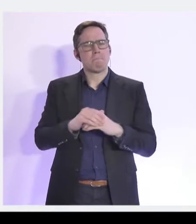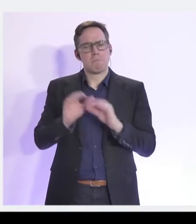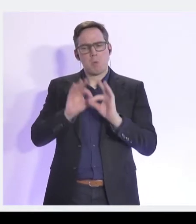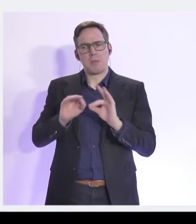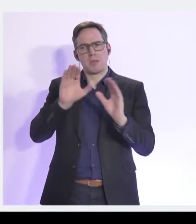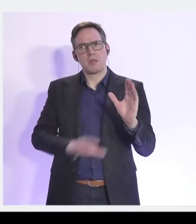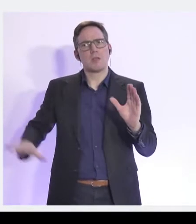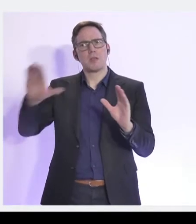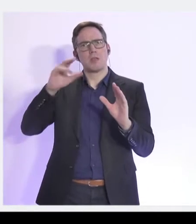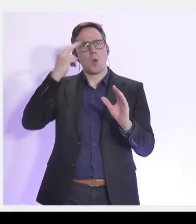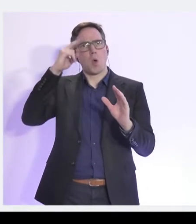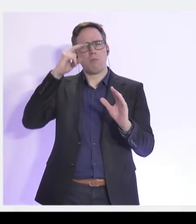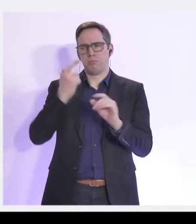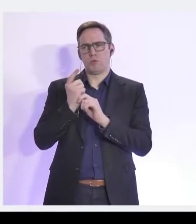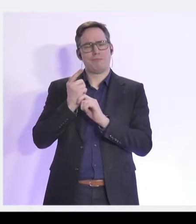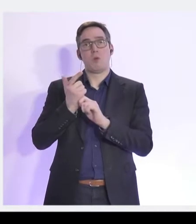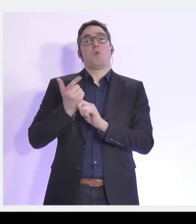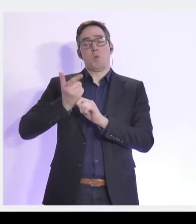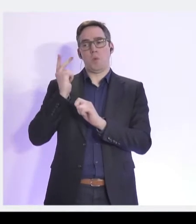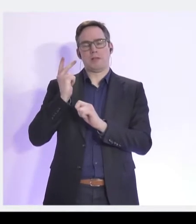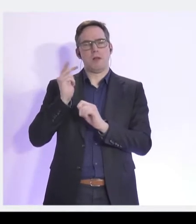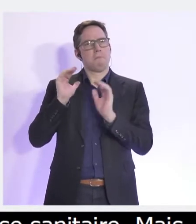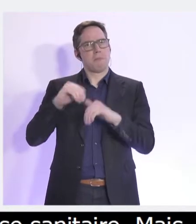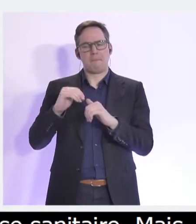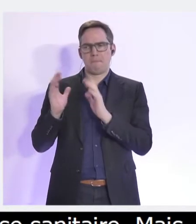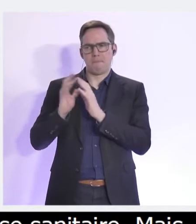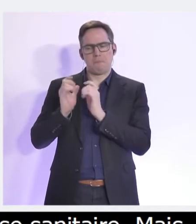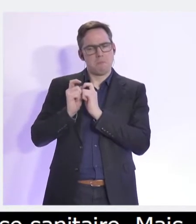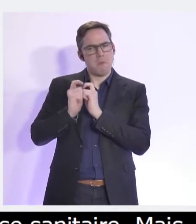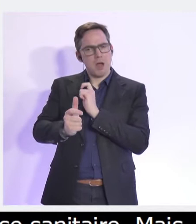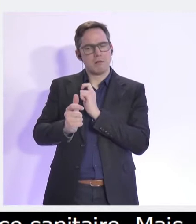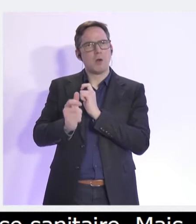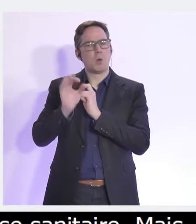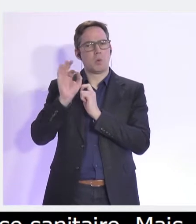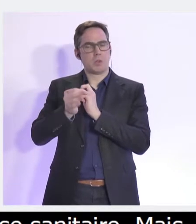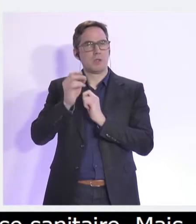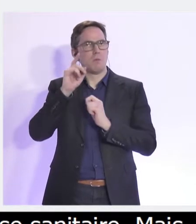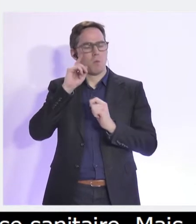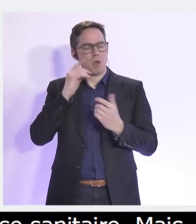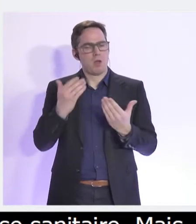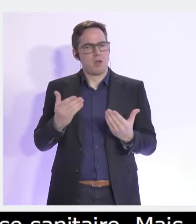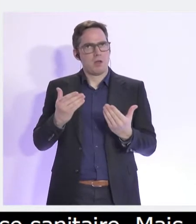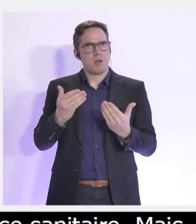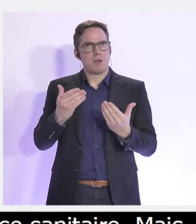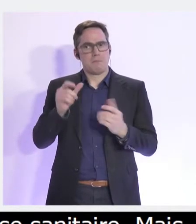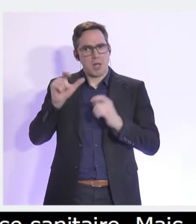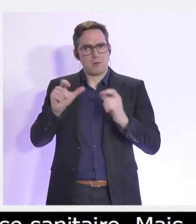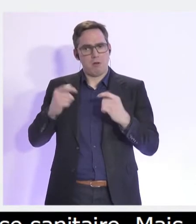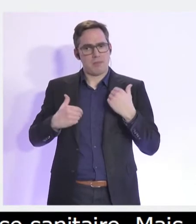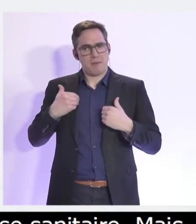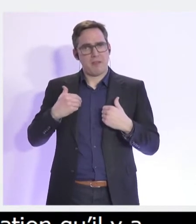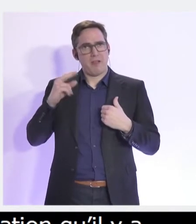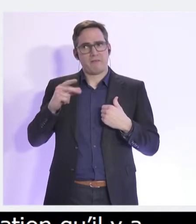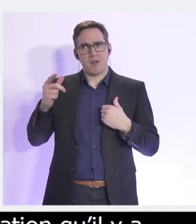that mobilization that took place 3 years ago has had effects because disabled people have